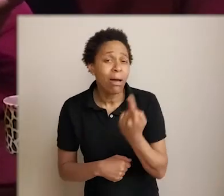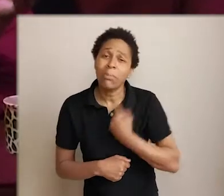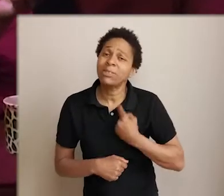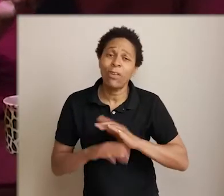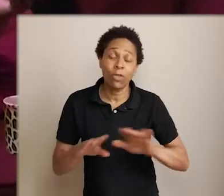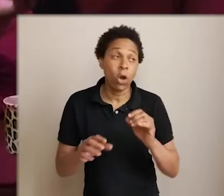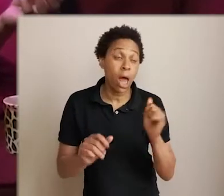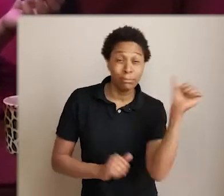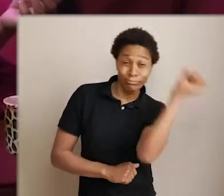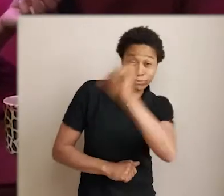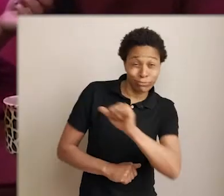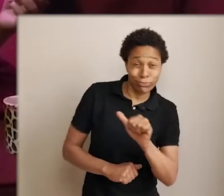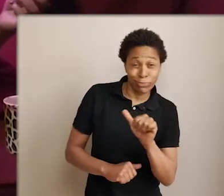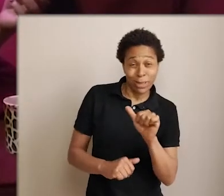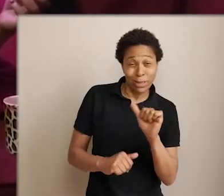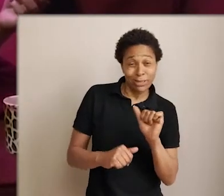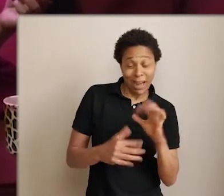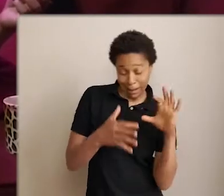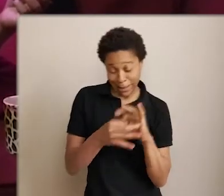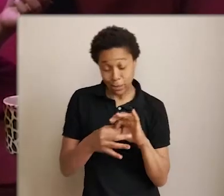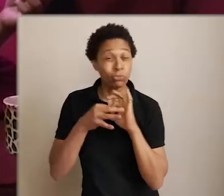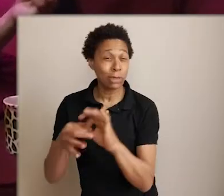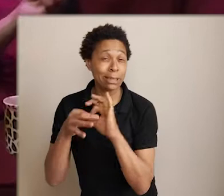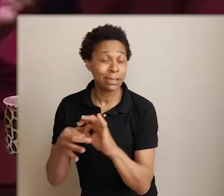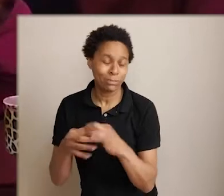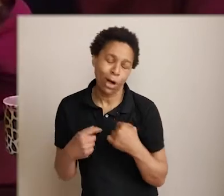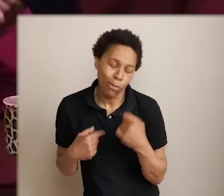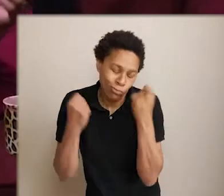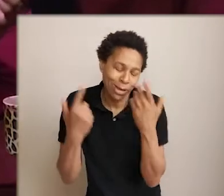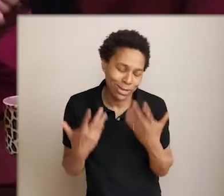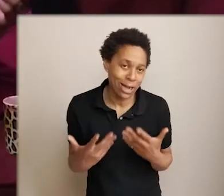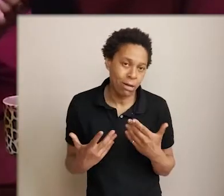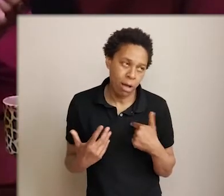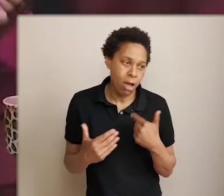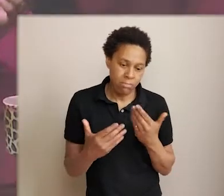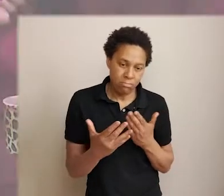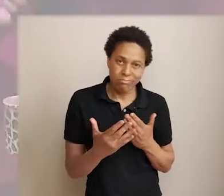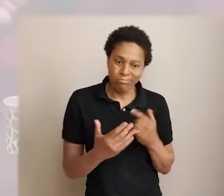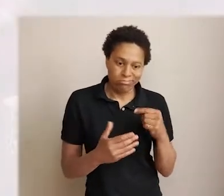comes to relationships. And I realise that now that I'm well into my 60s.